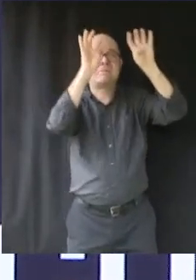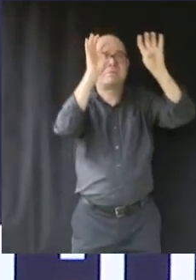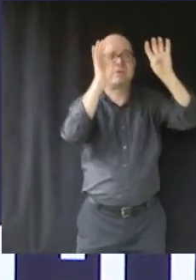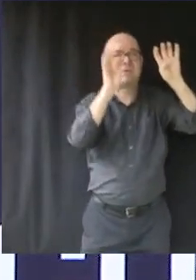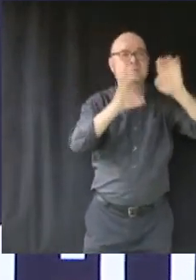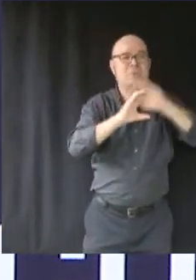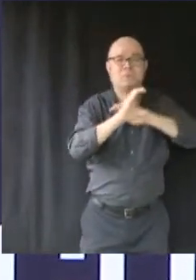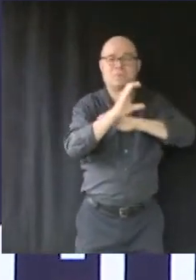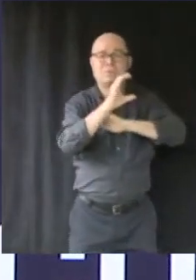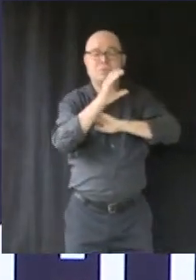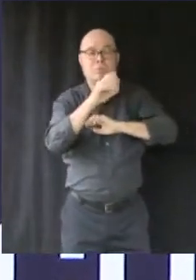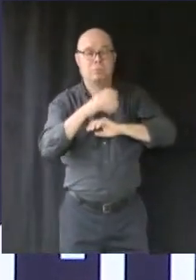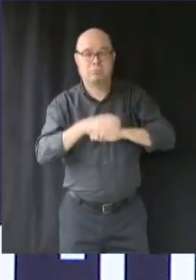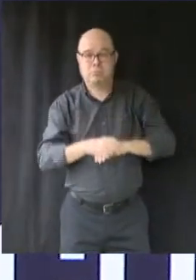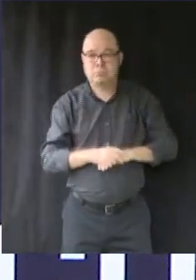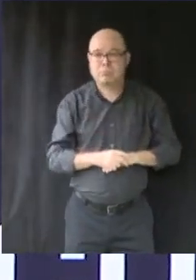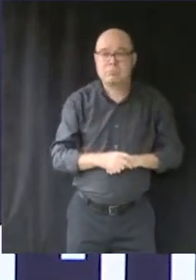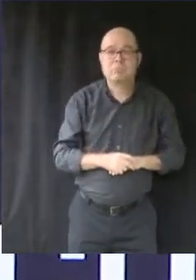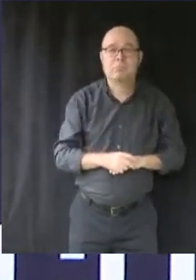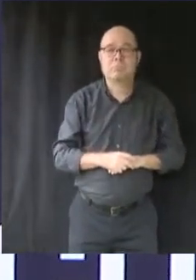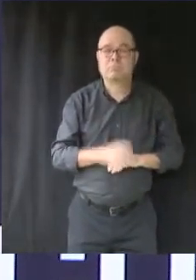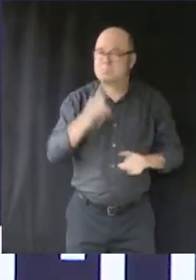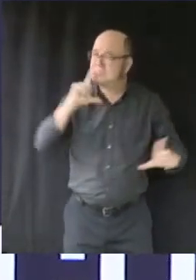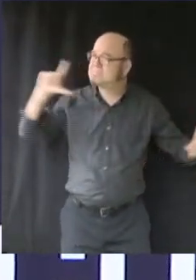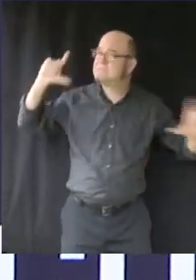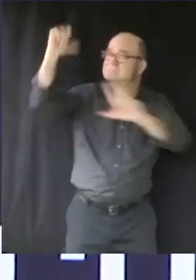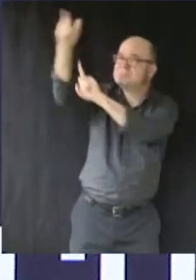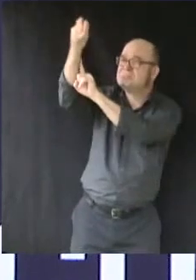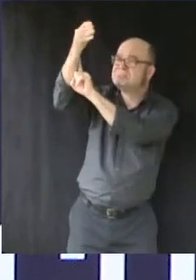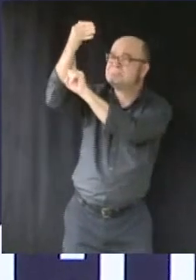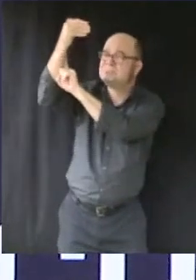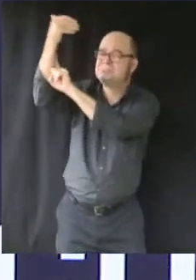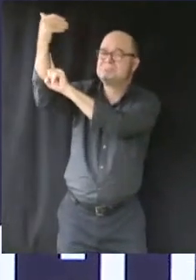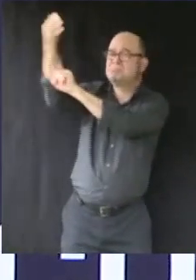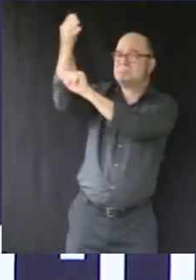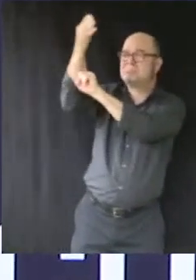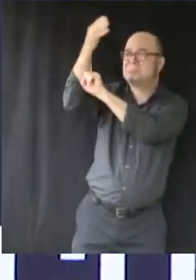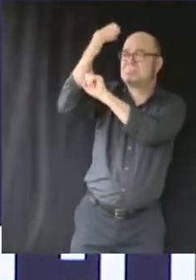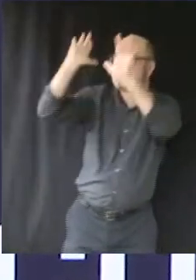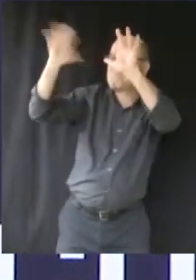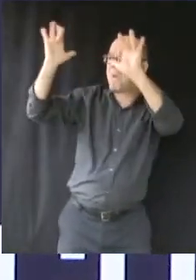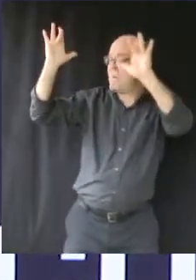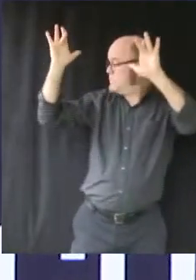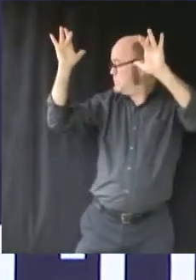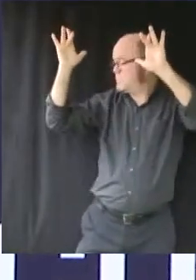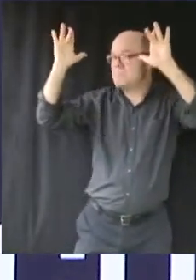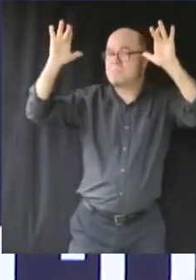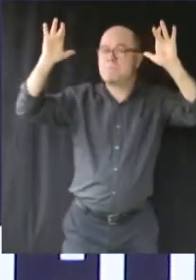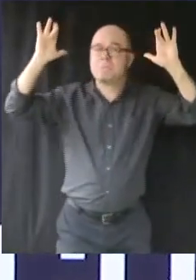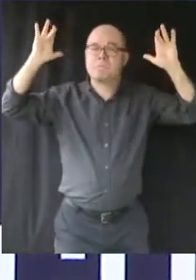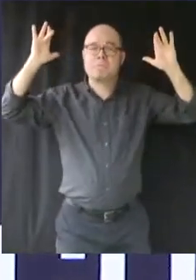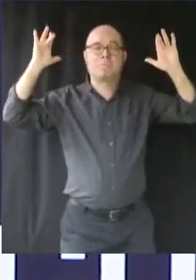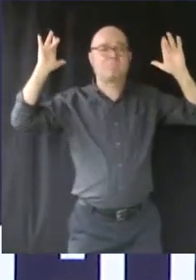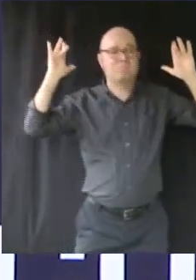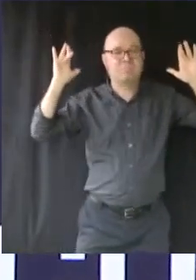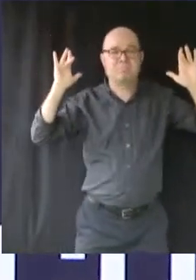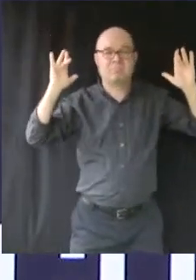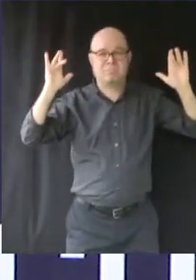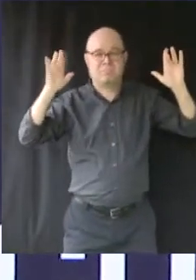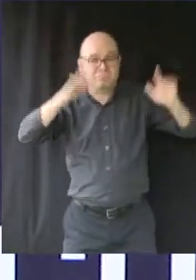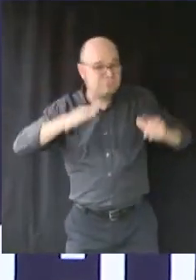gleaming, whose broad stripes and bright stars through the